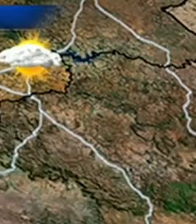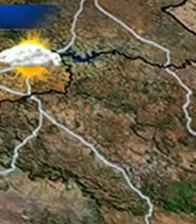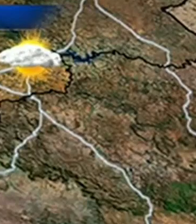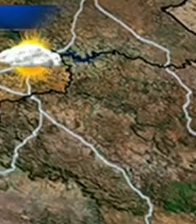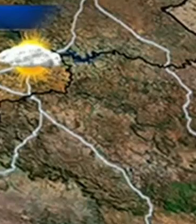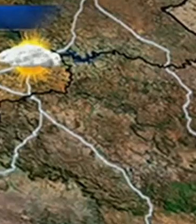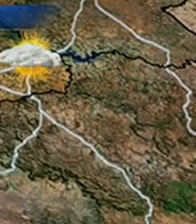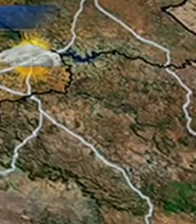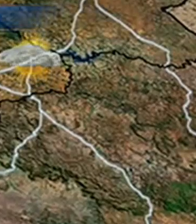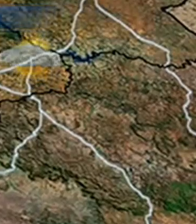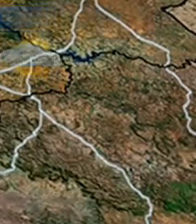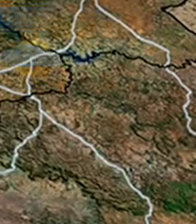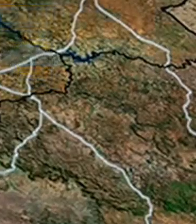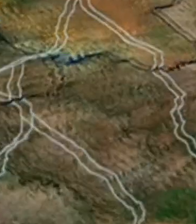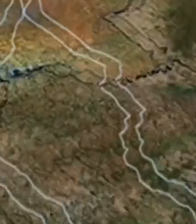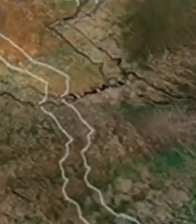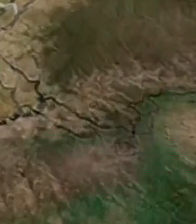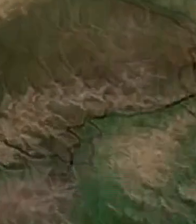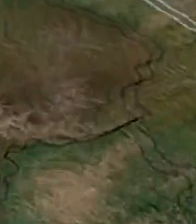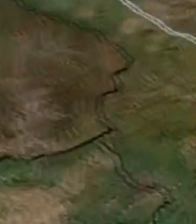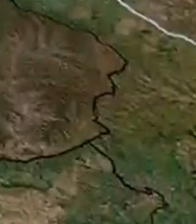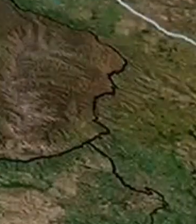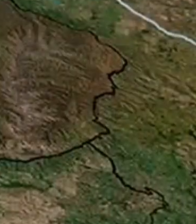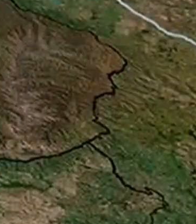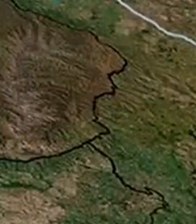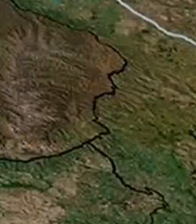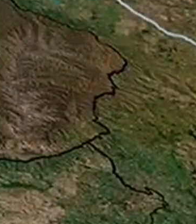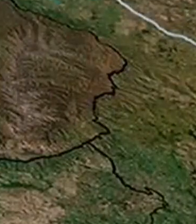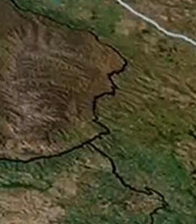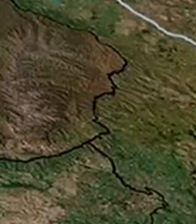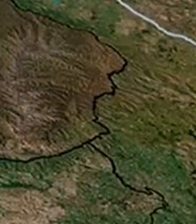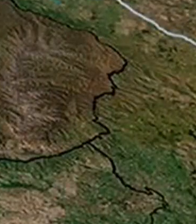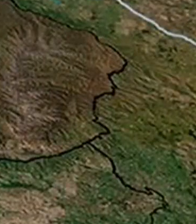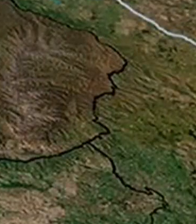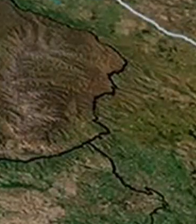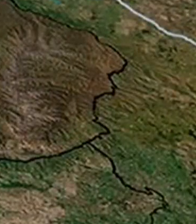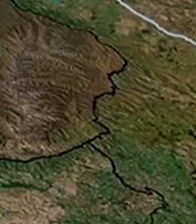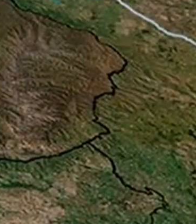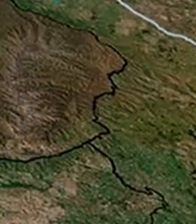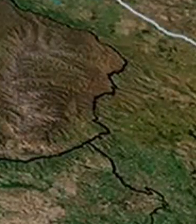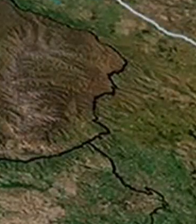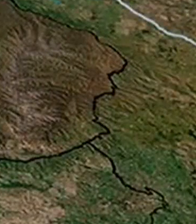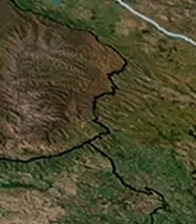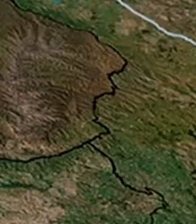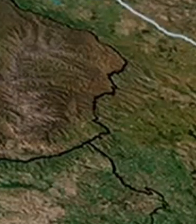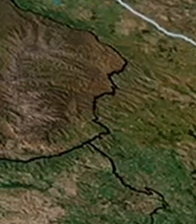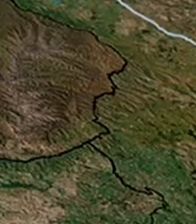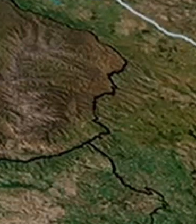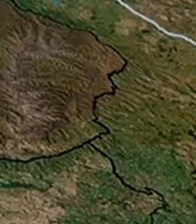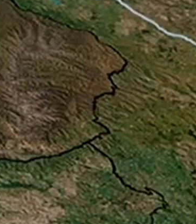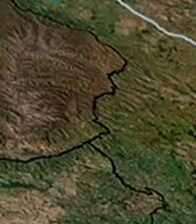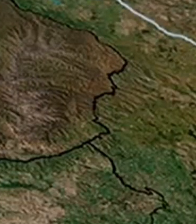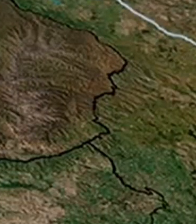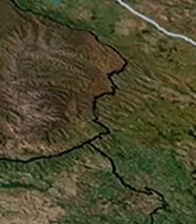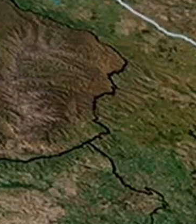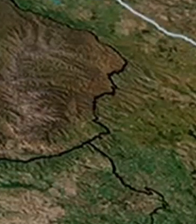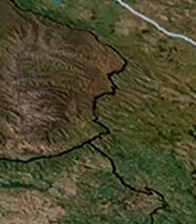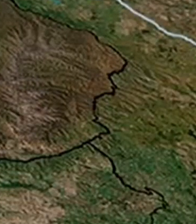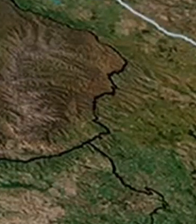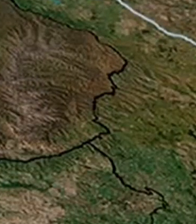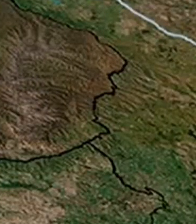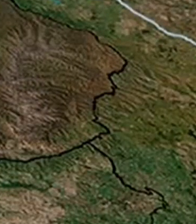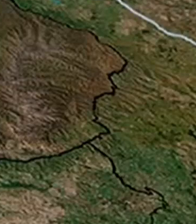di le 30. Fa Upington yona e tla be ke me go digrata di le 32. Me re lebele province ya ka kwa Free State teng Kroonstad e